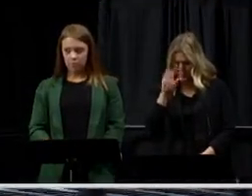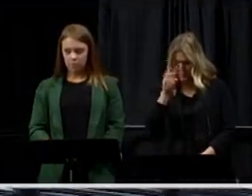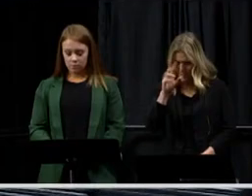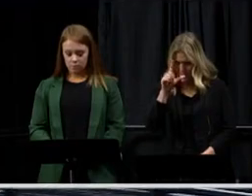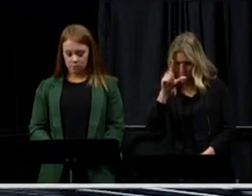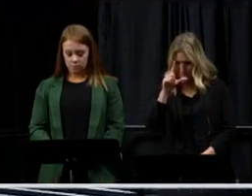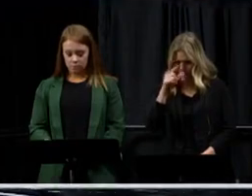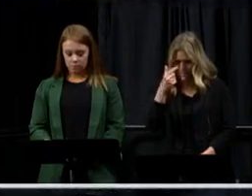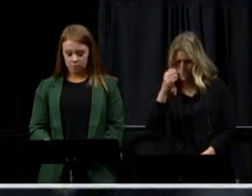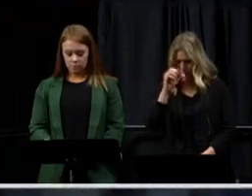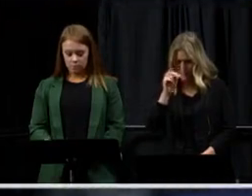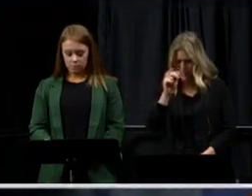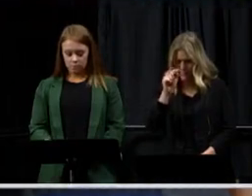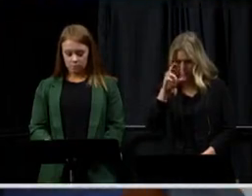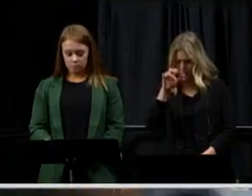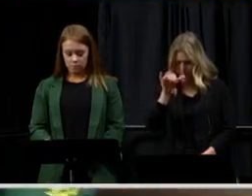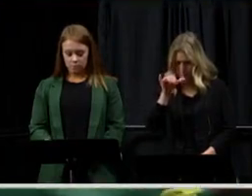Gentry.